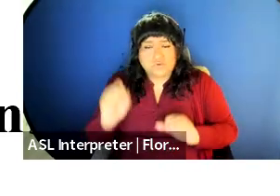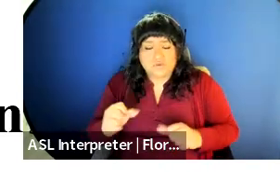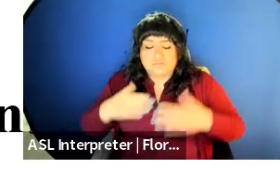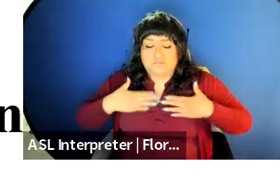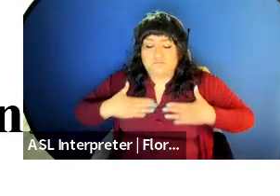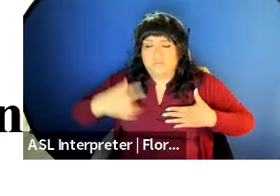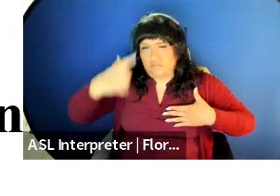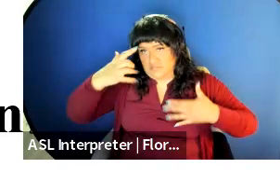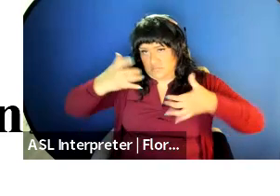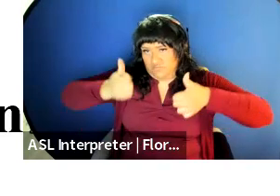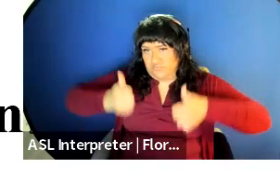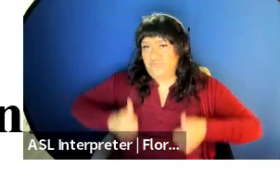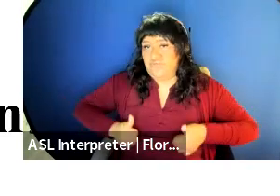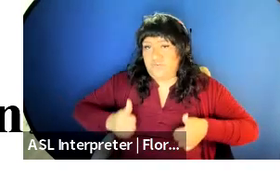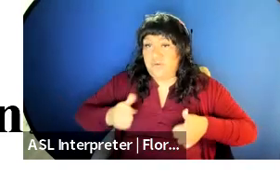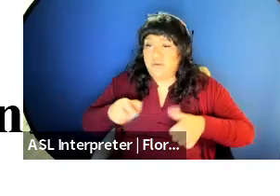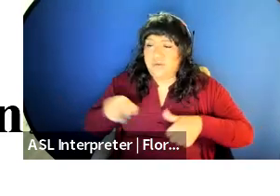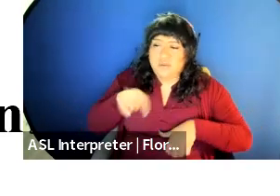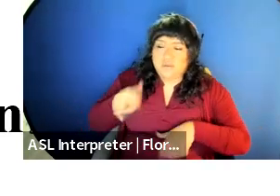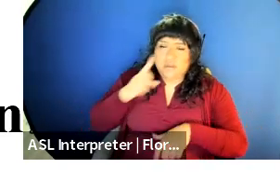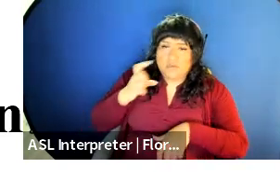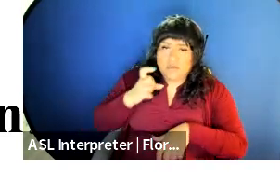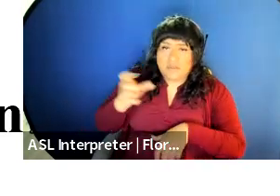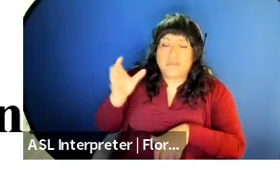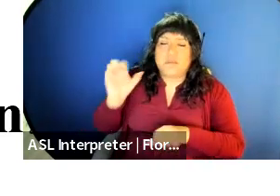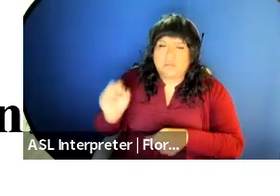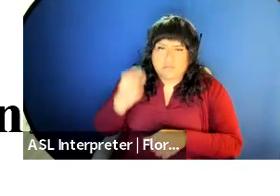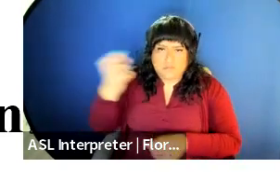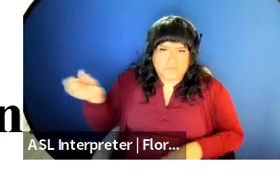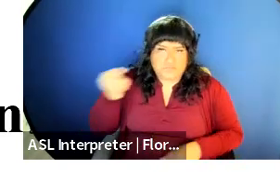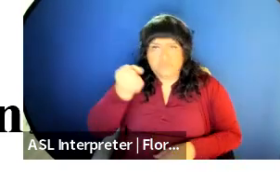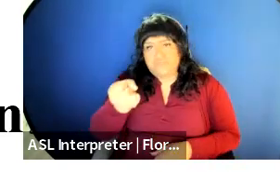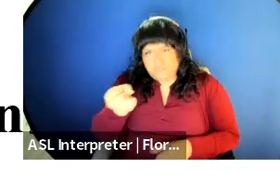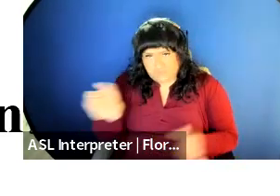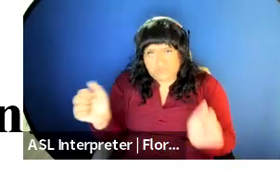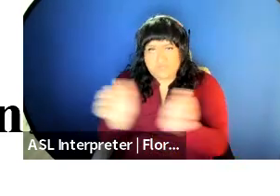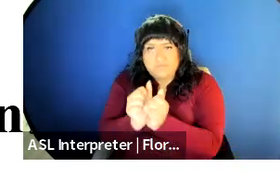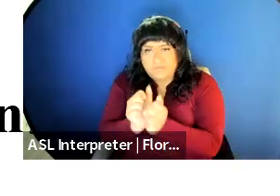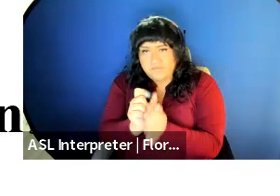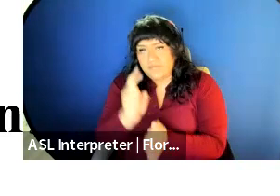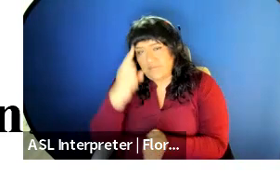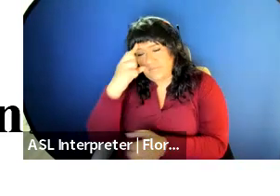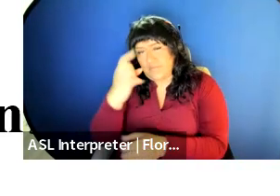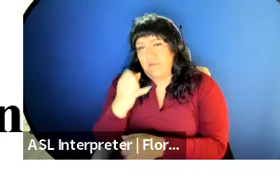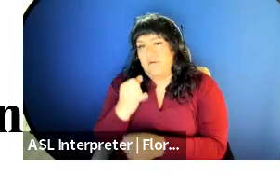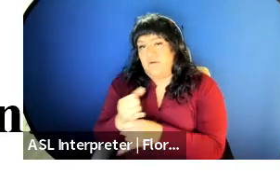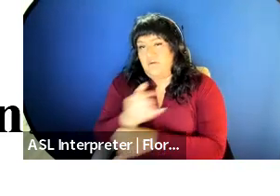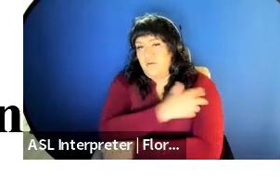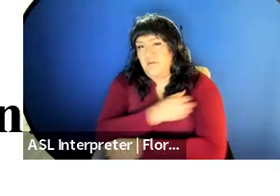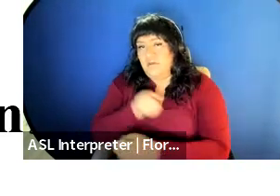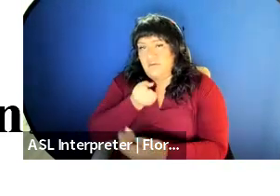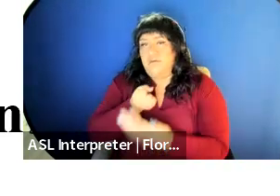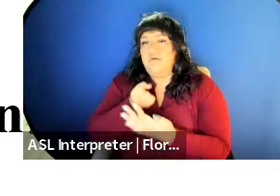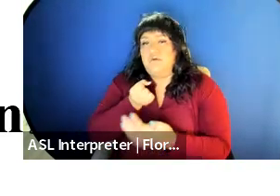you committable in future. That's now a justification for commitment in many jurisdictions. And it's currently the bill